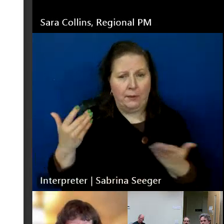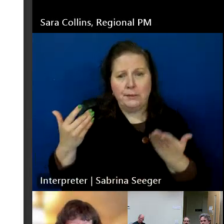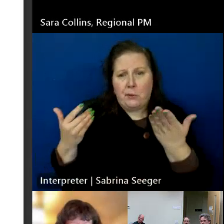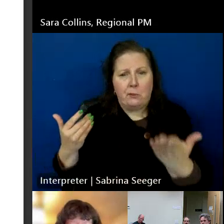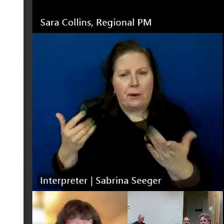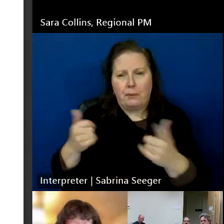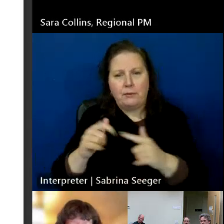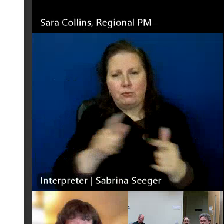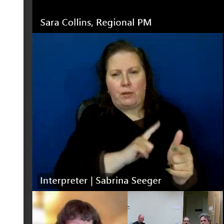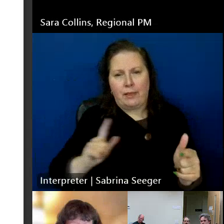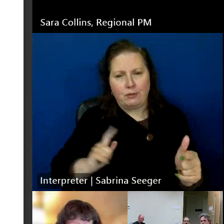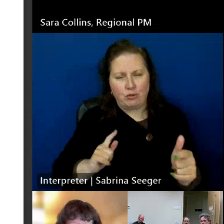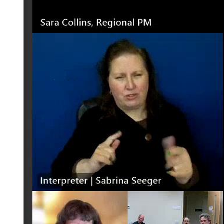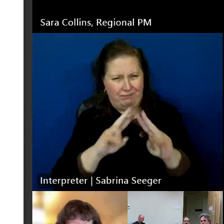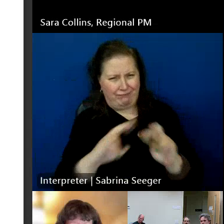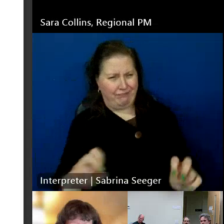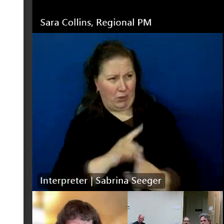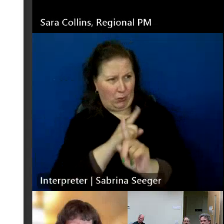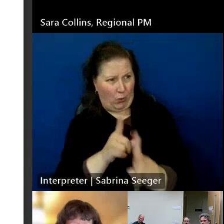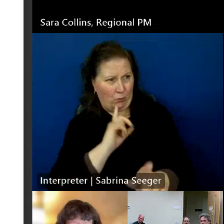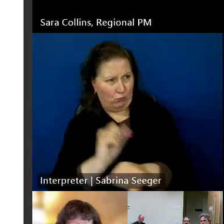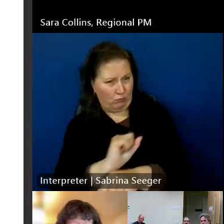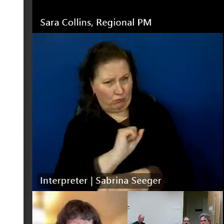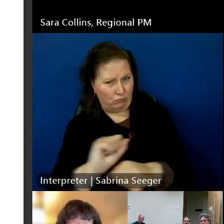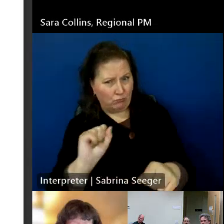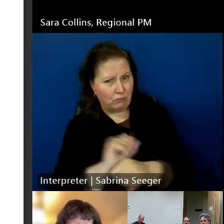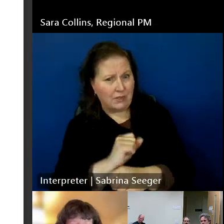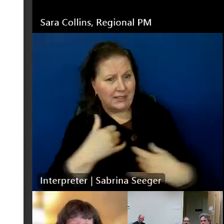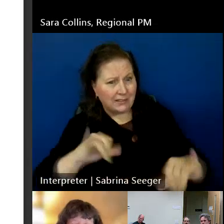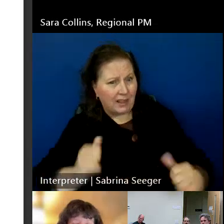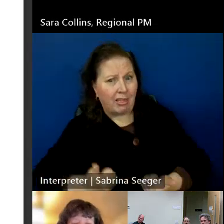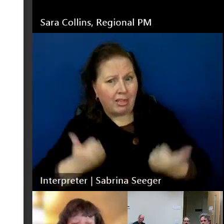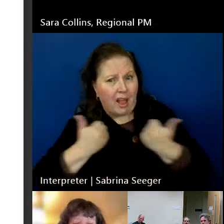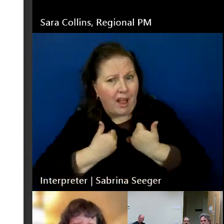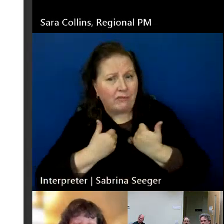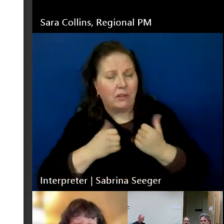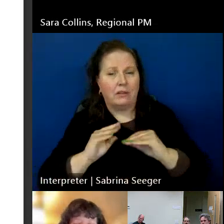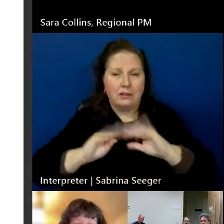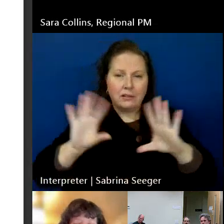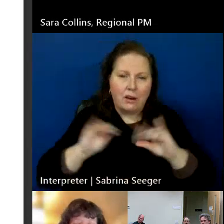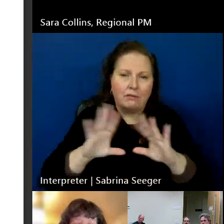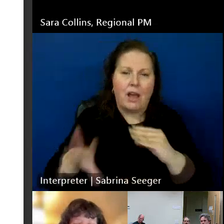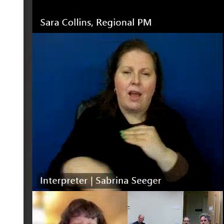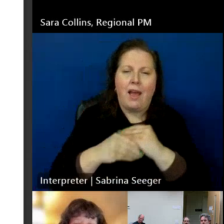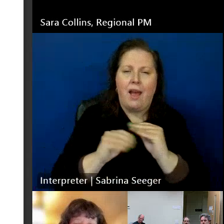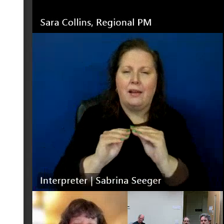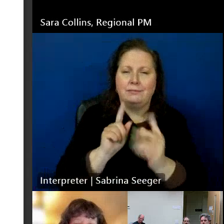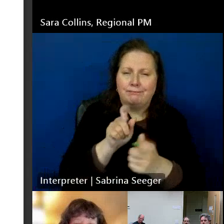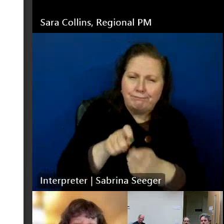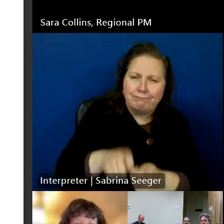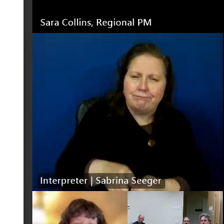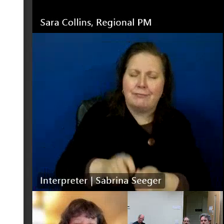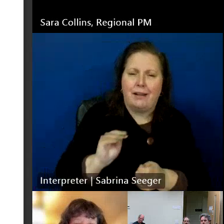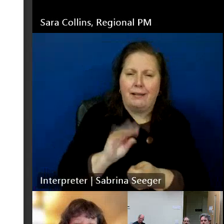the legislature revisit those goals and clarify them and add some more specificity to them.